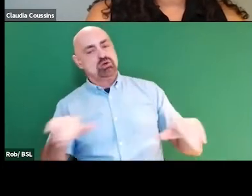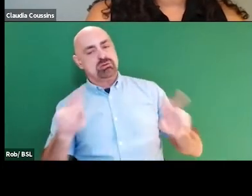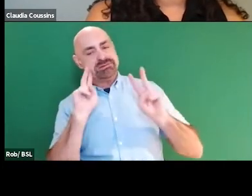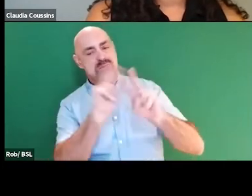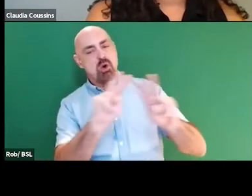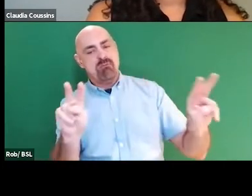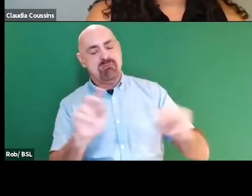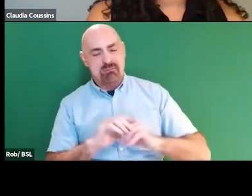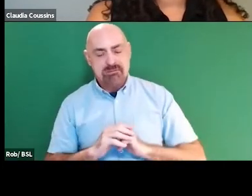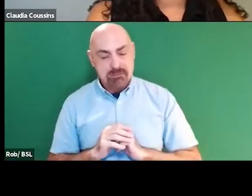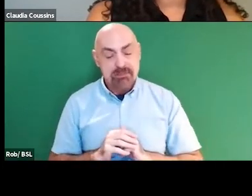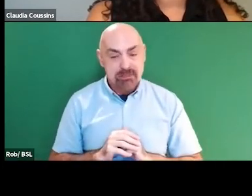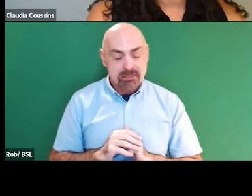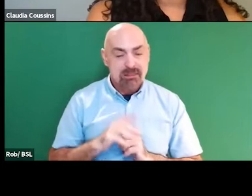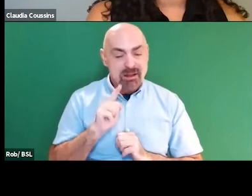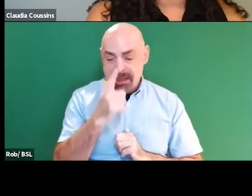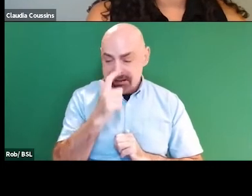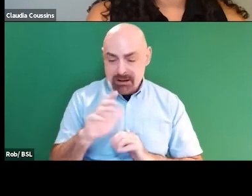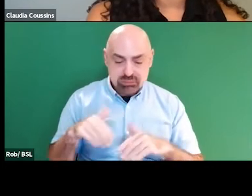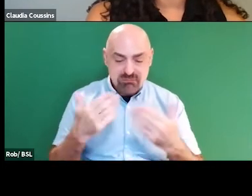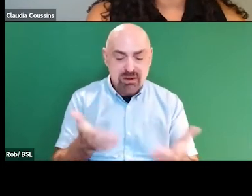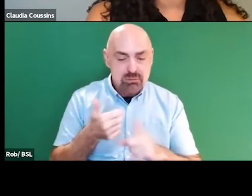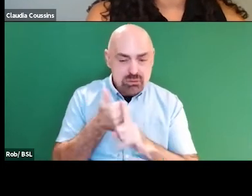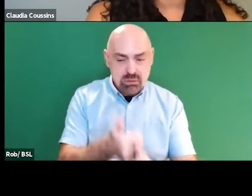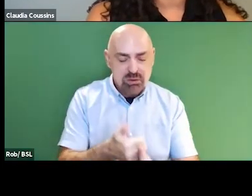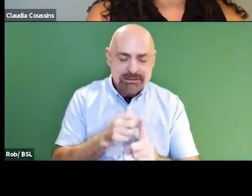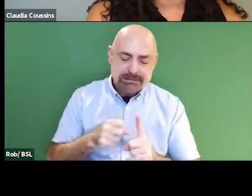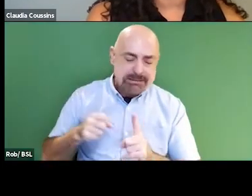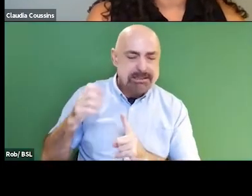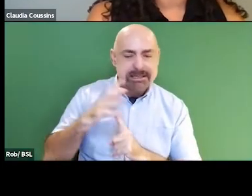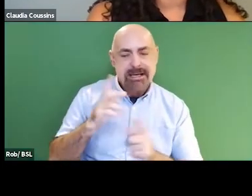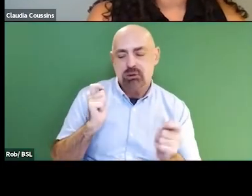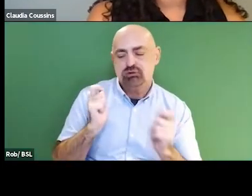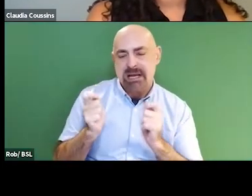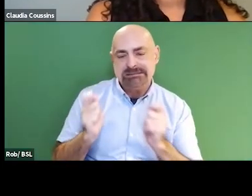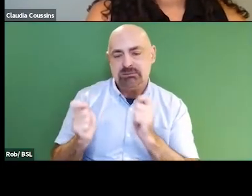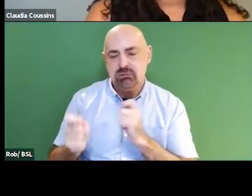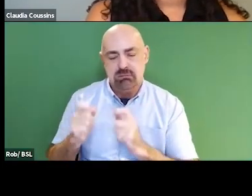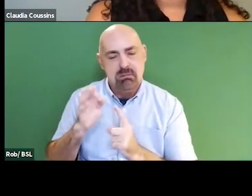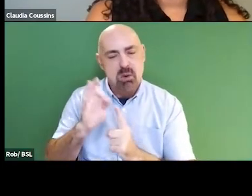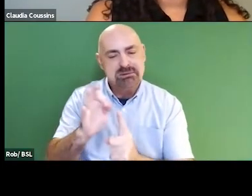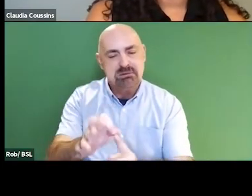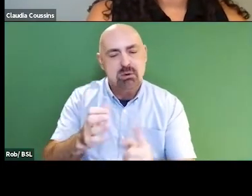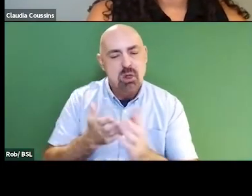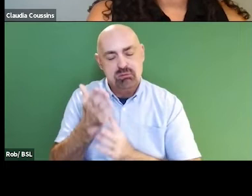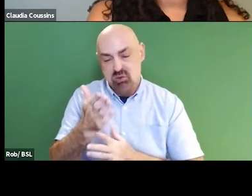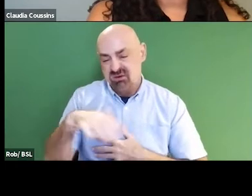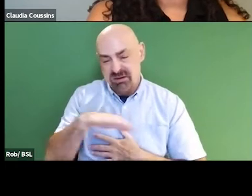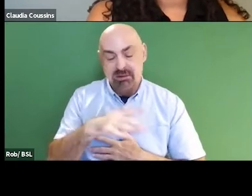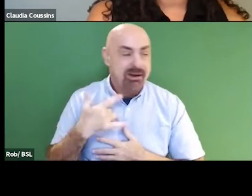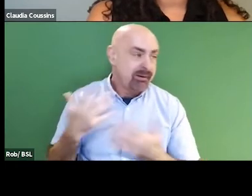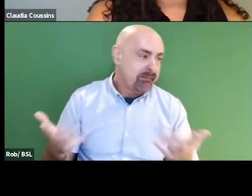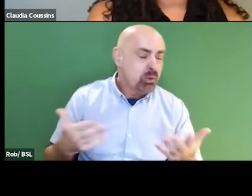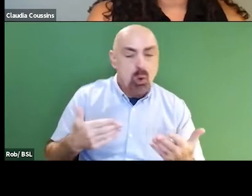can provide support at a range of key transition points in family life. For example, becoming a